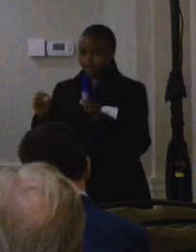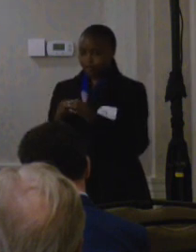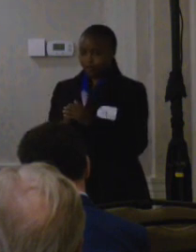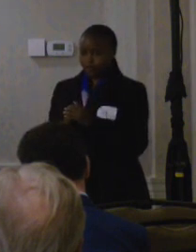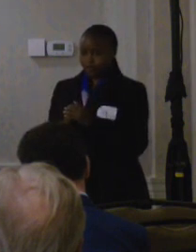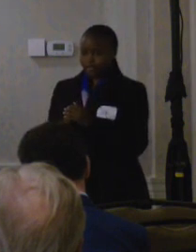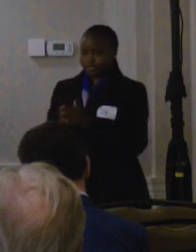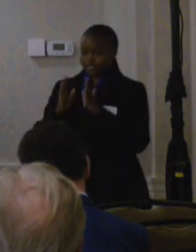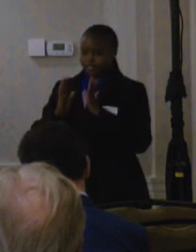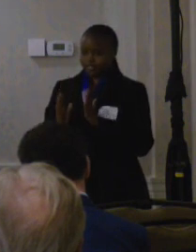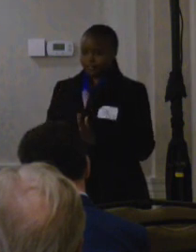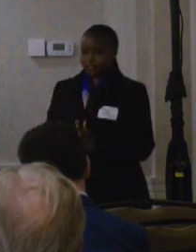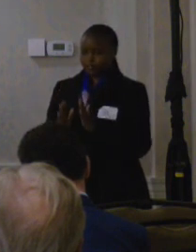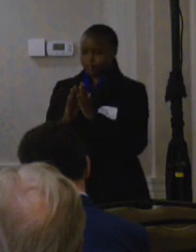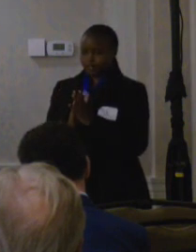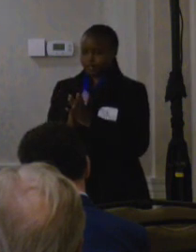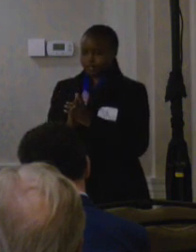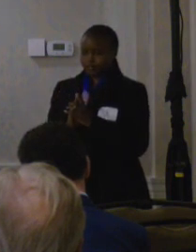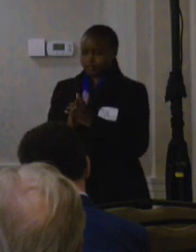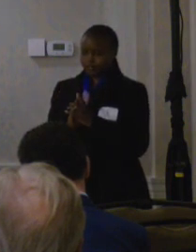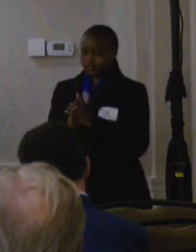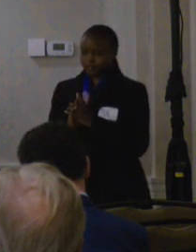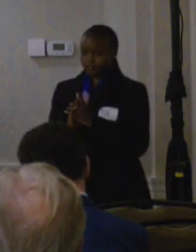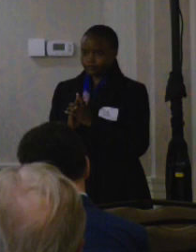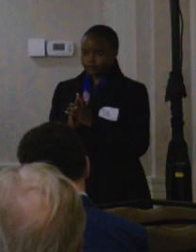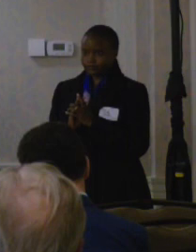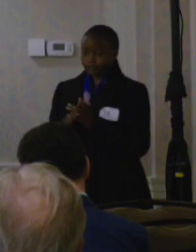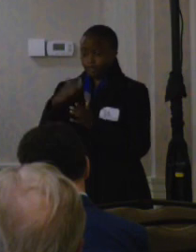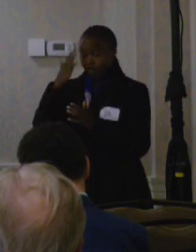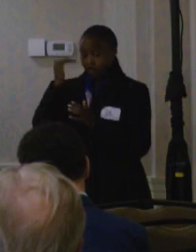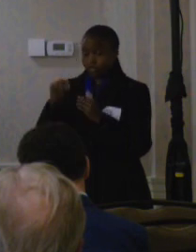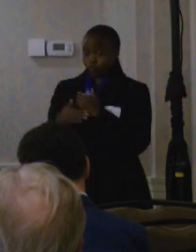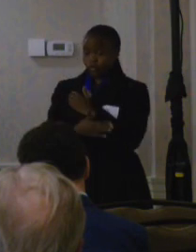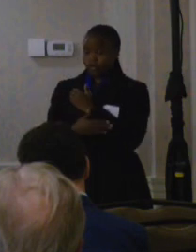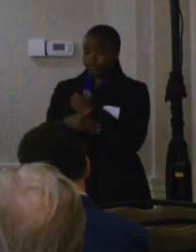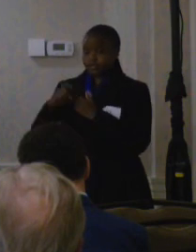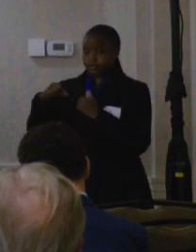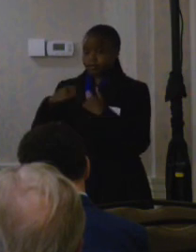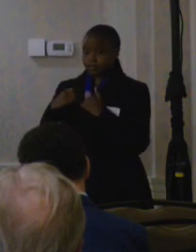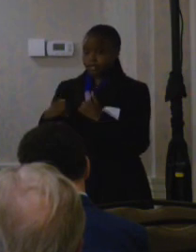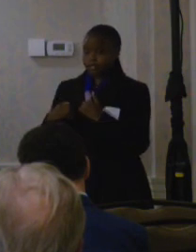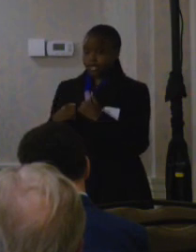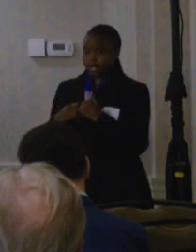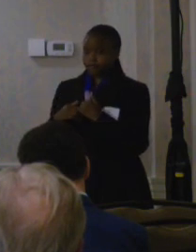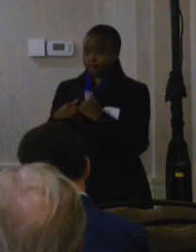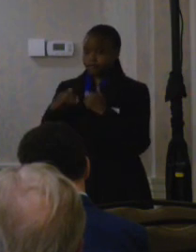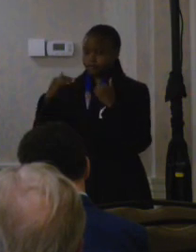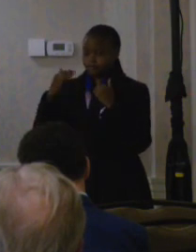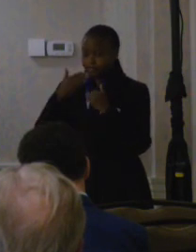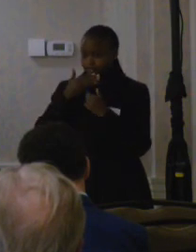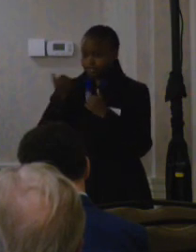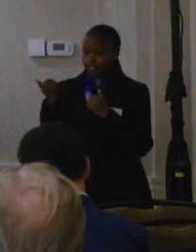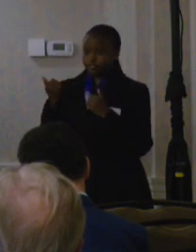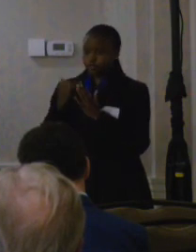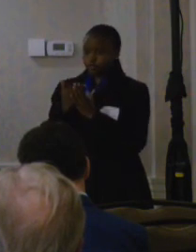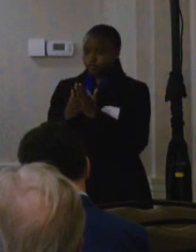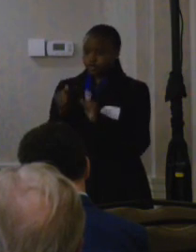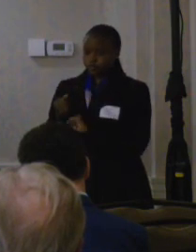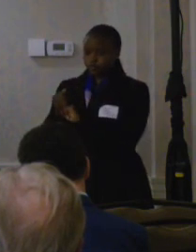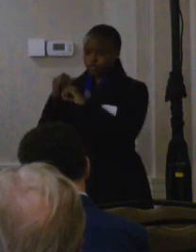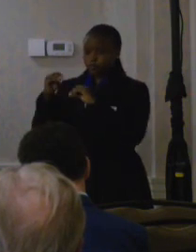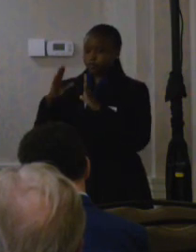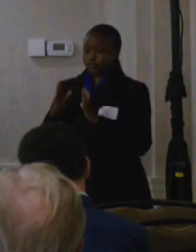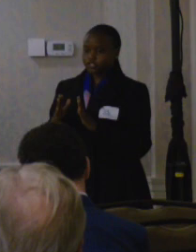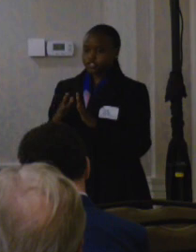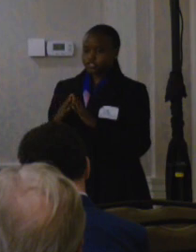is personalized. That's why countries must have essential programs and systems to support teachers